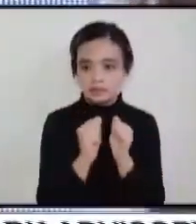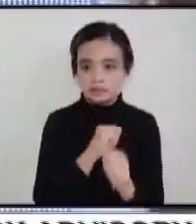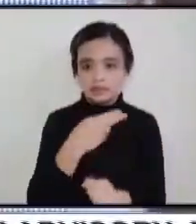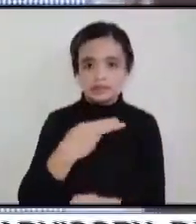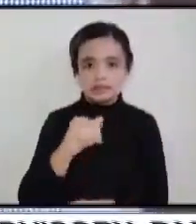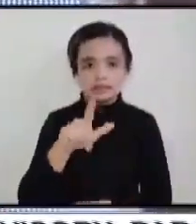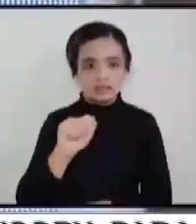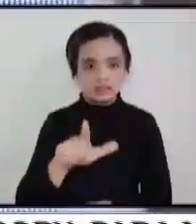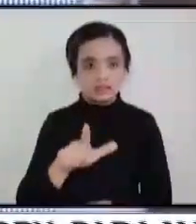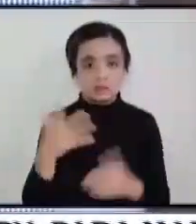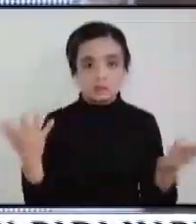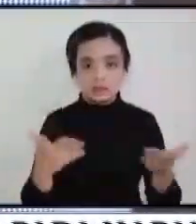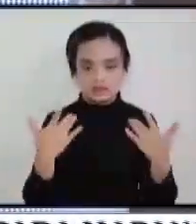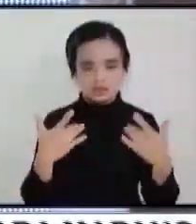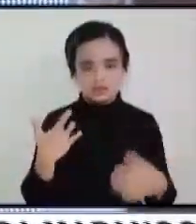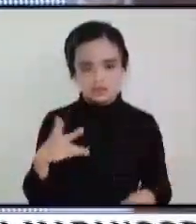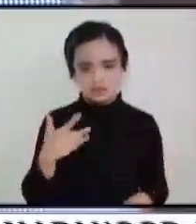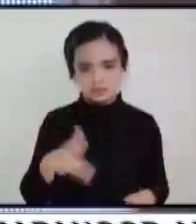of